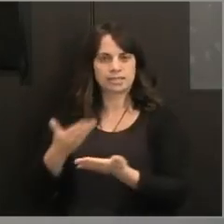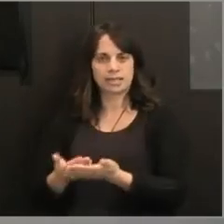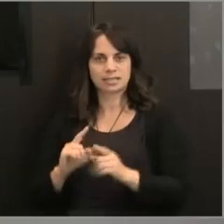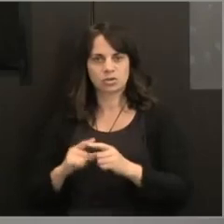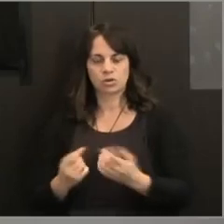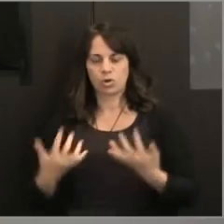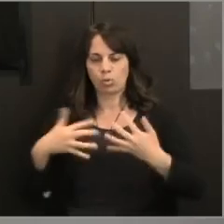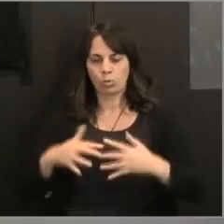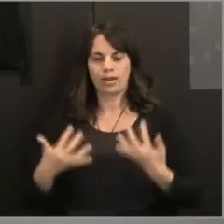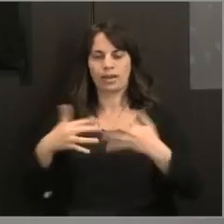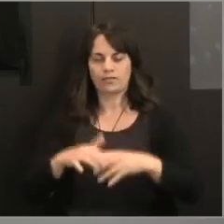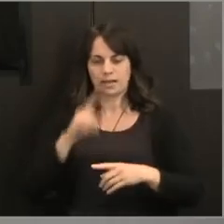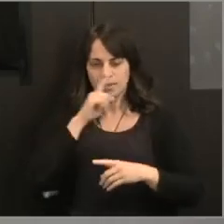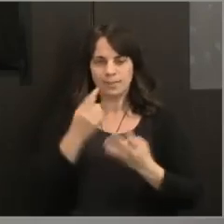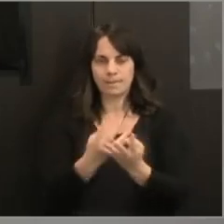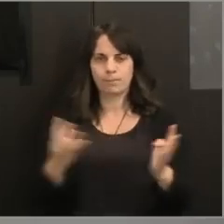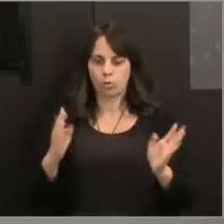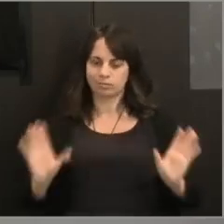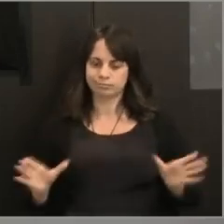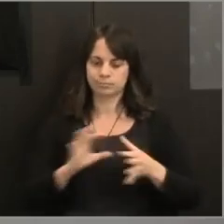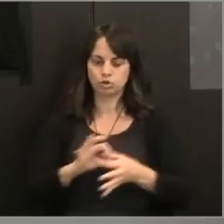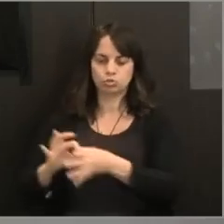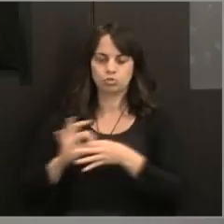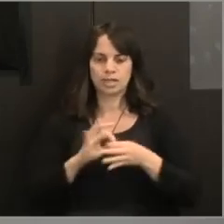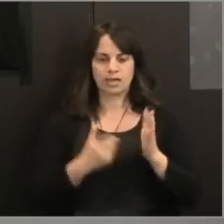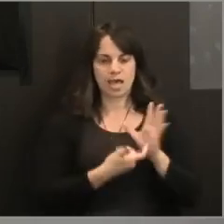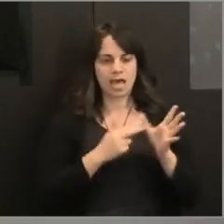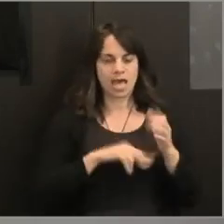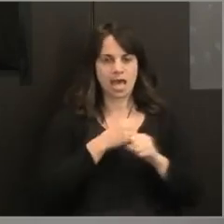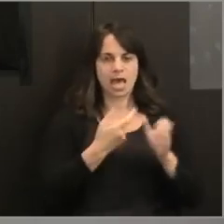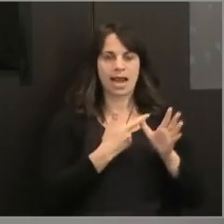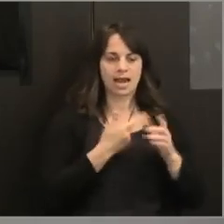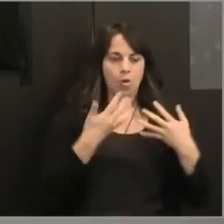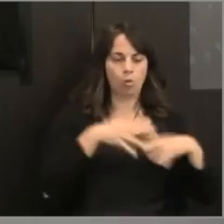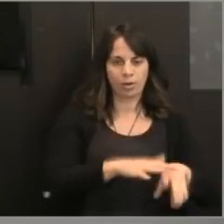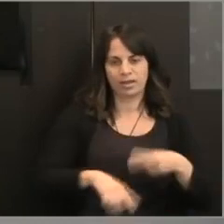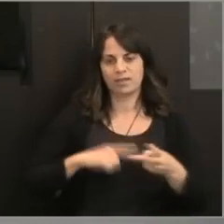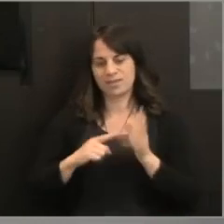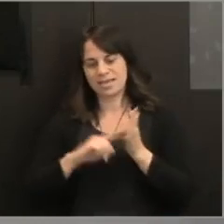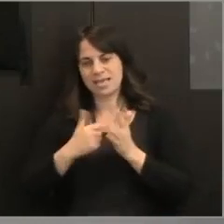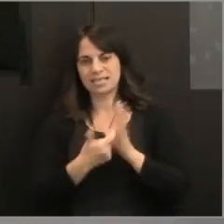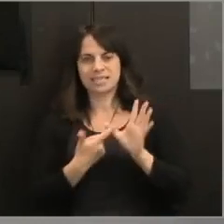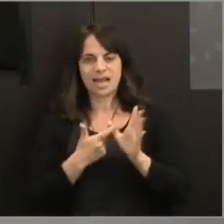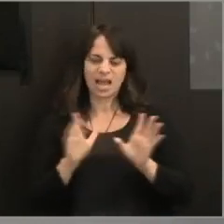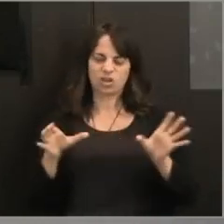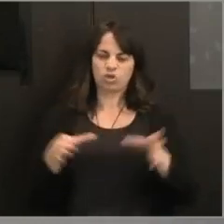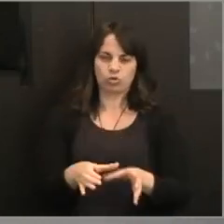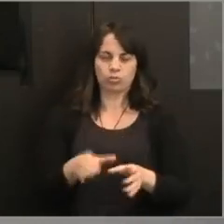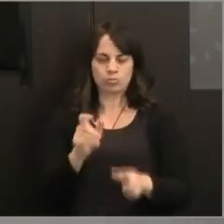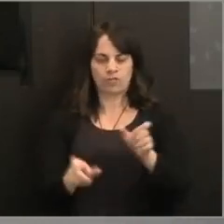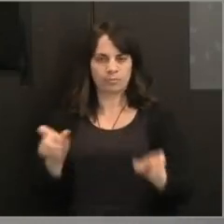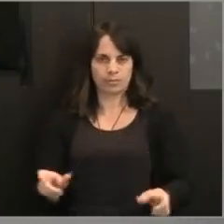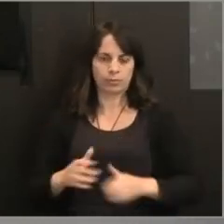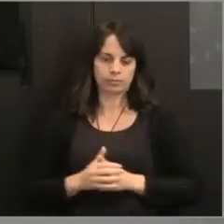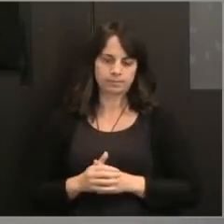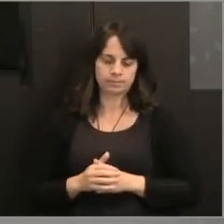the people together. Ranga is to weave, tira is the group or people.